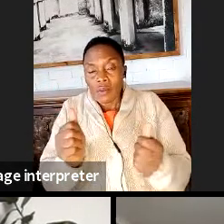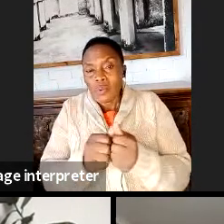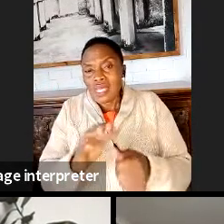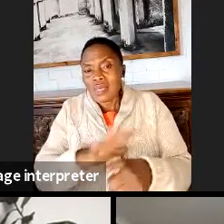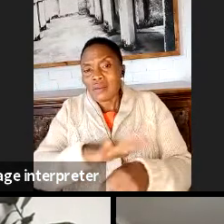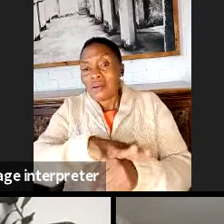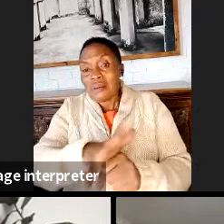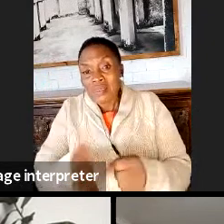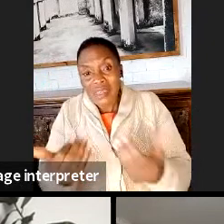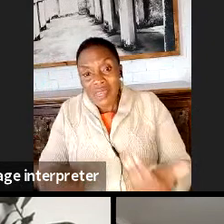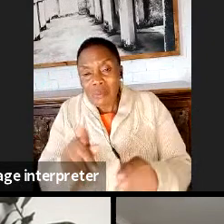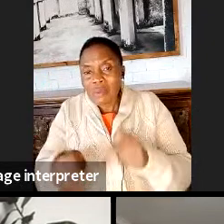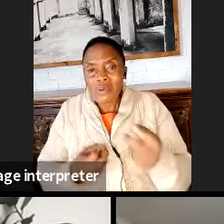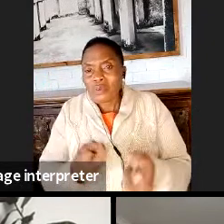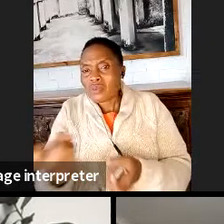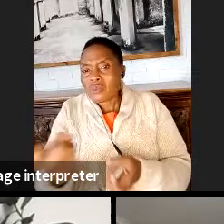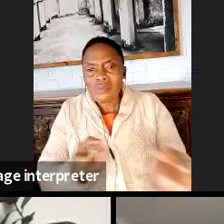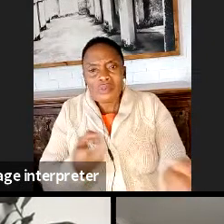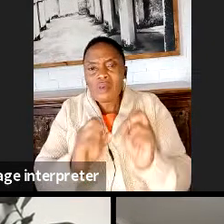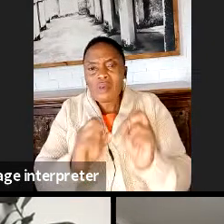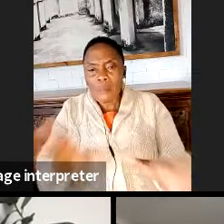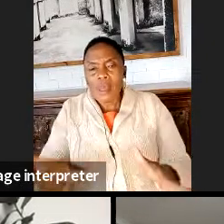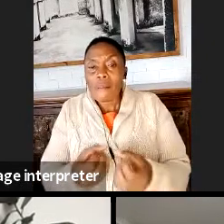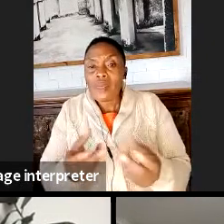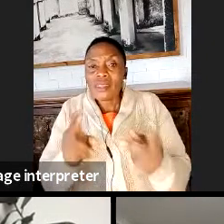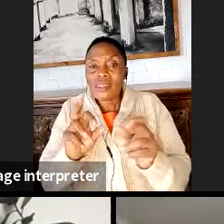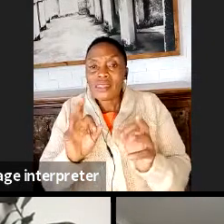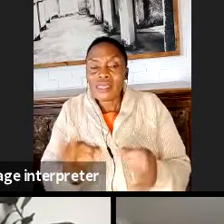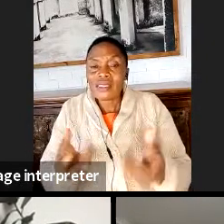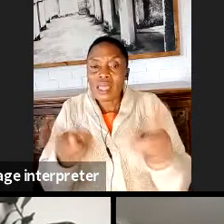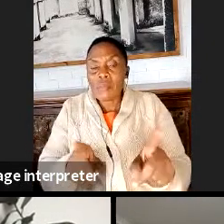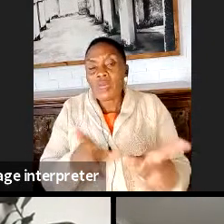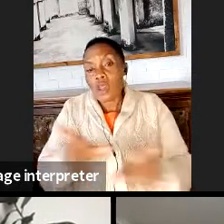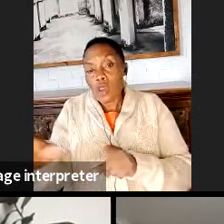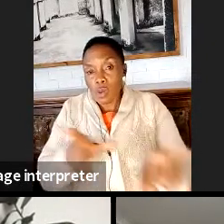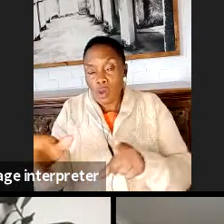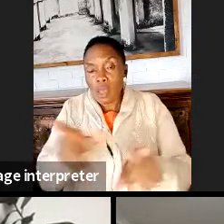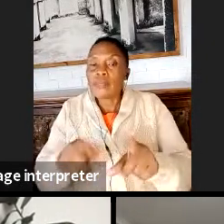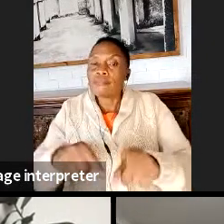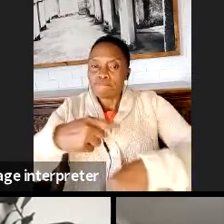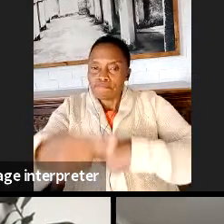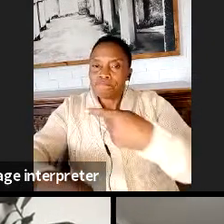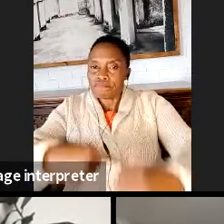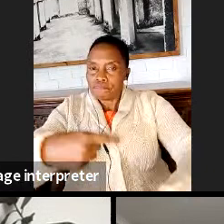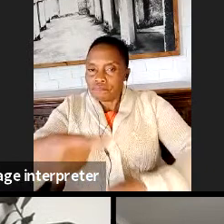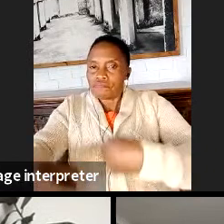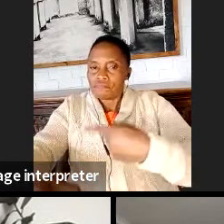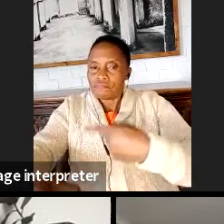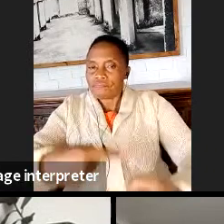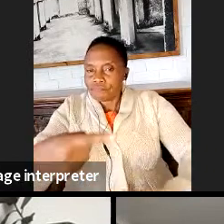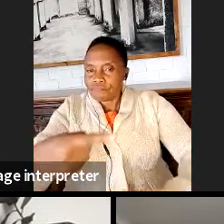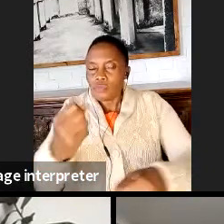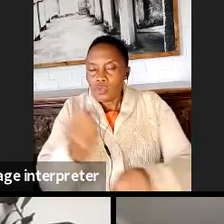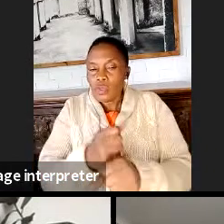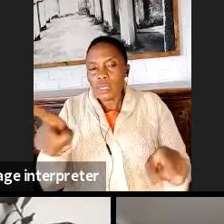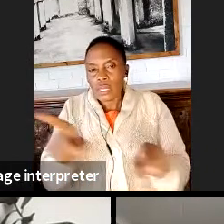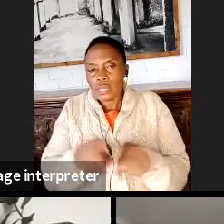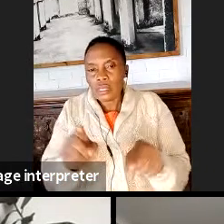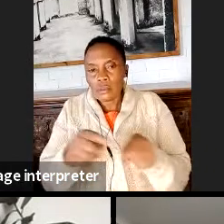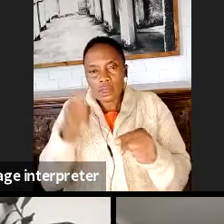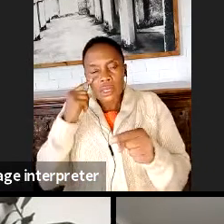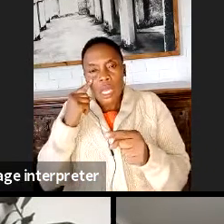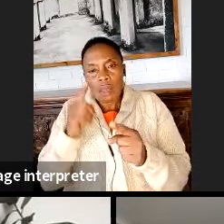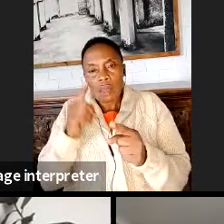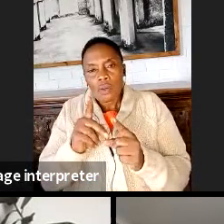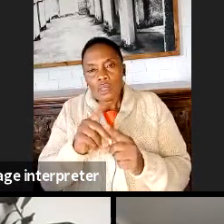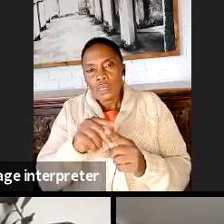most of the things have been happening locally. So we continue like strengthening this digital right coalition that we're having in the